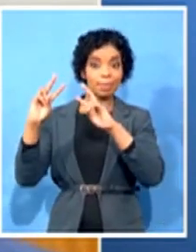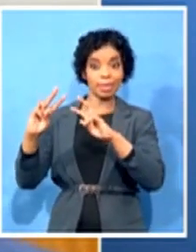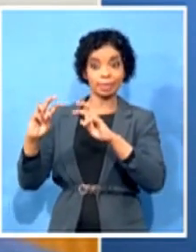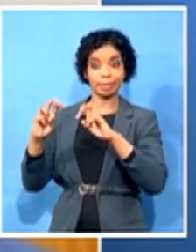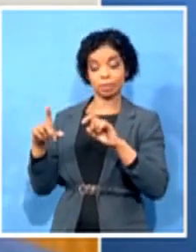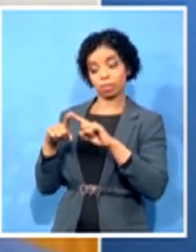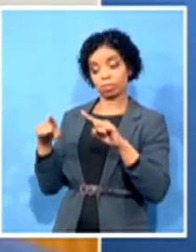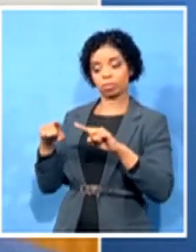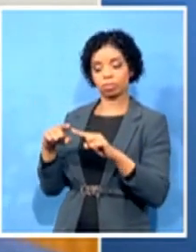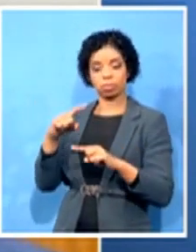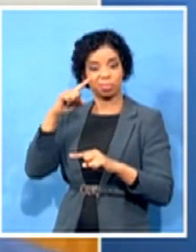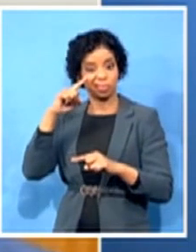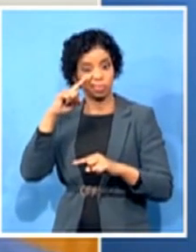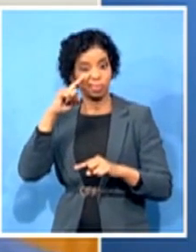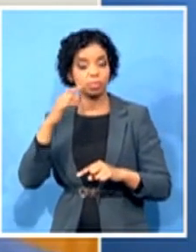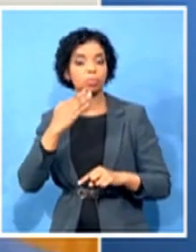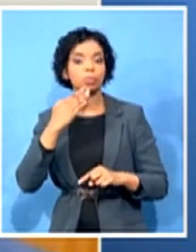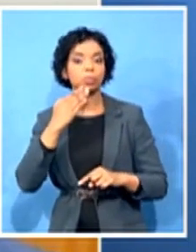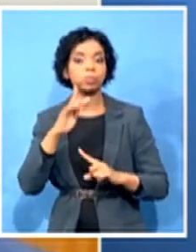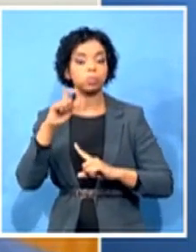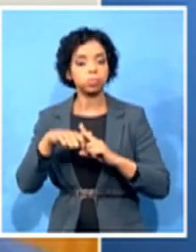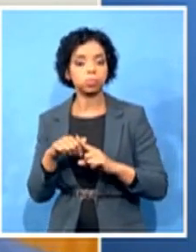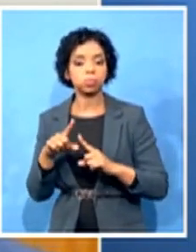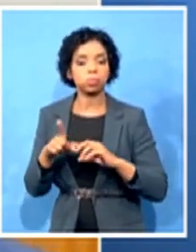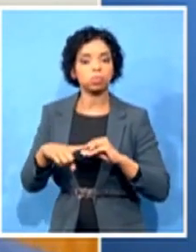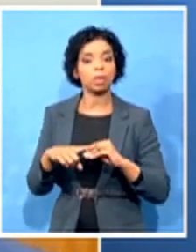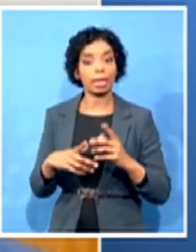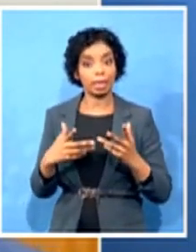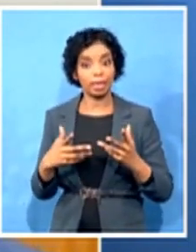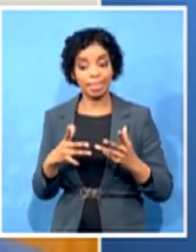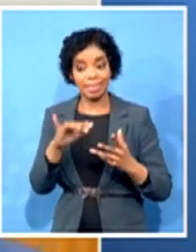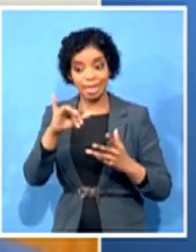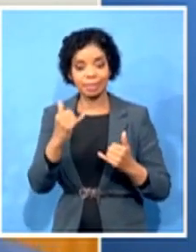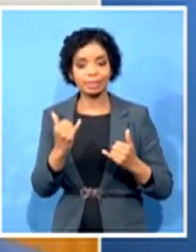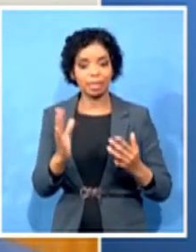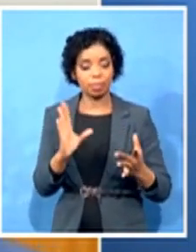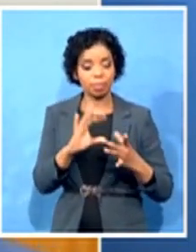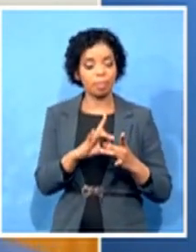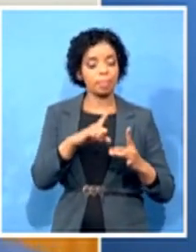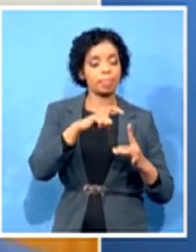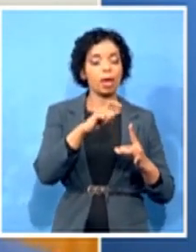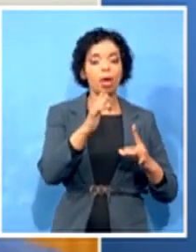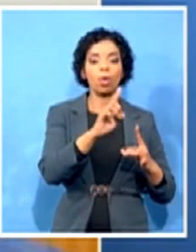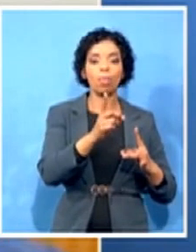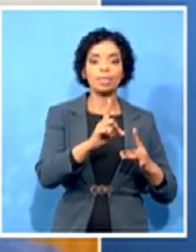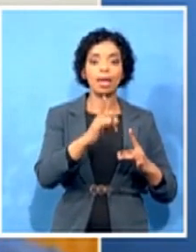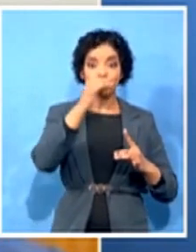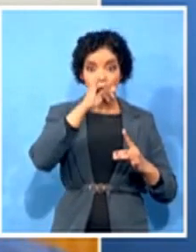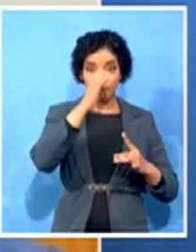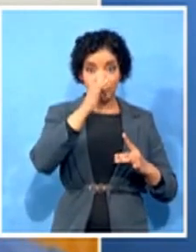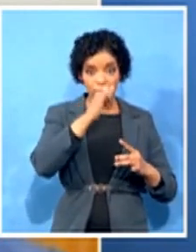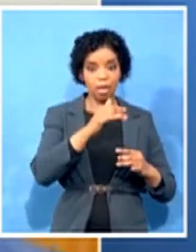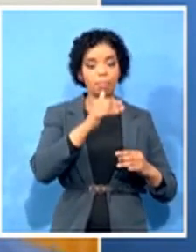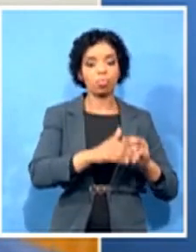things. And that you can join now with the Criminal Procedure Act in section 153 and 154, which actually sets out